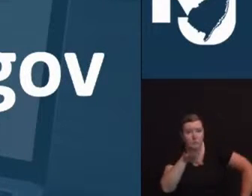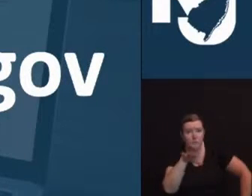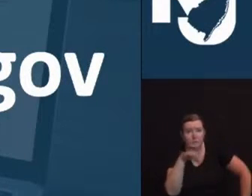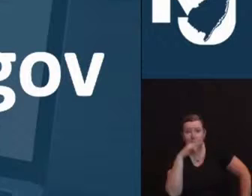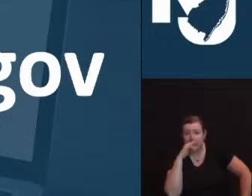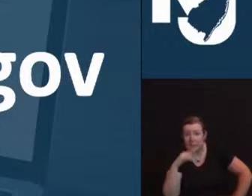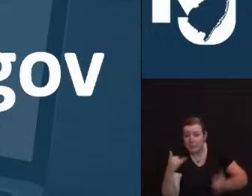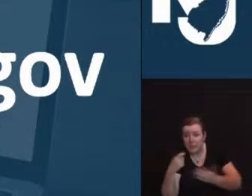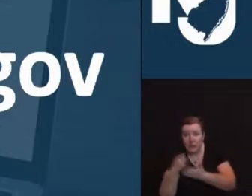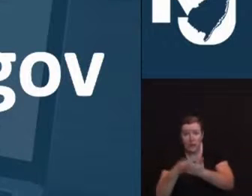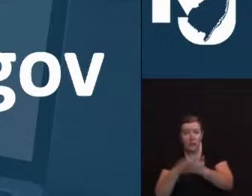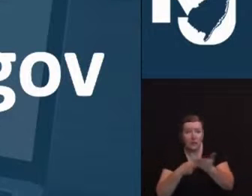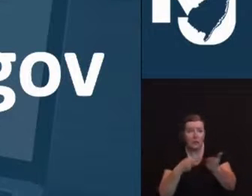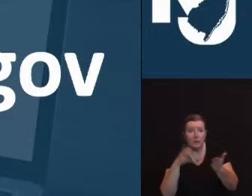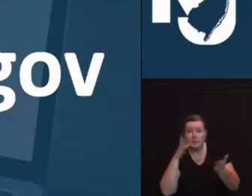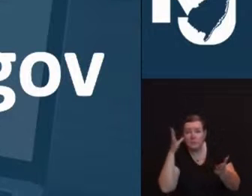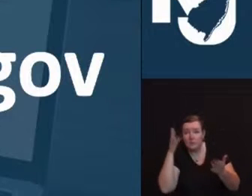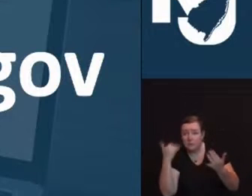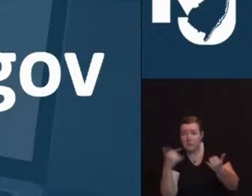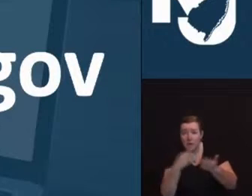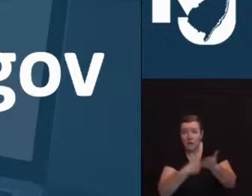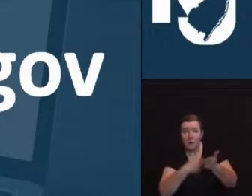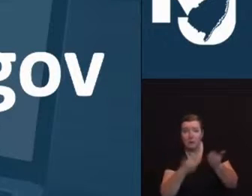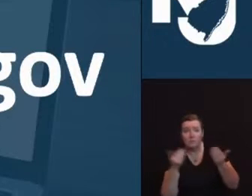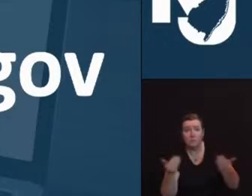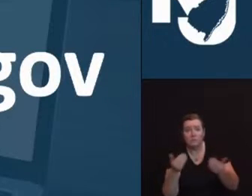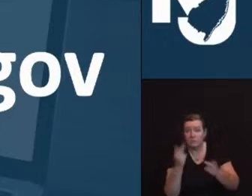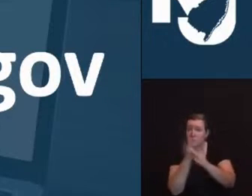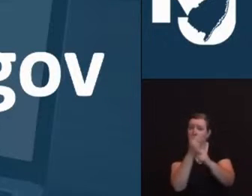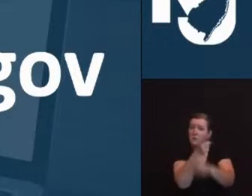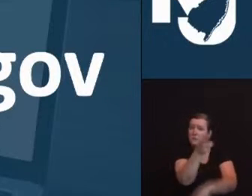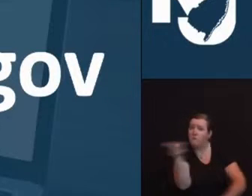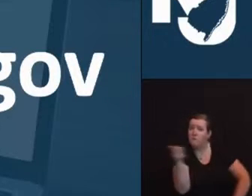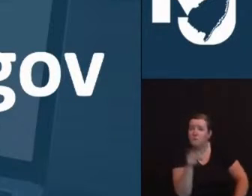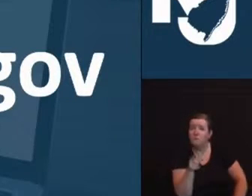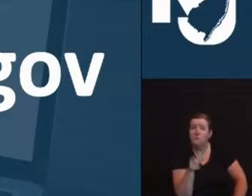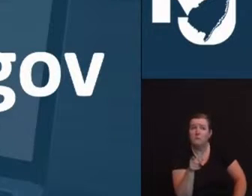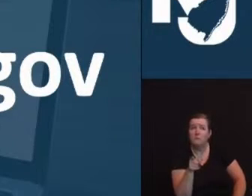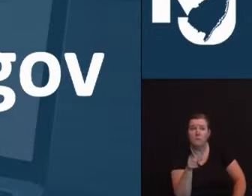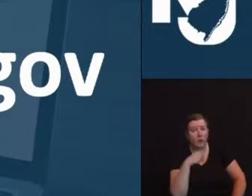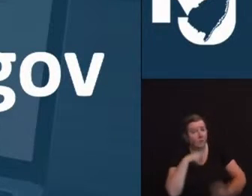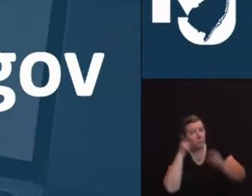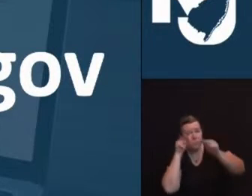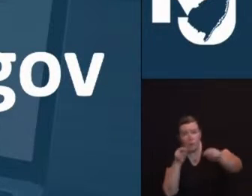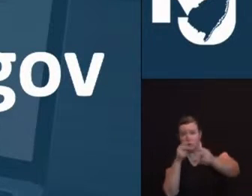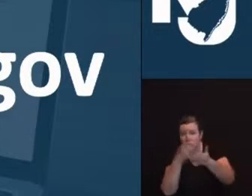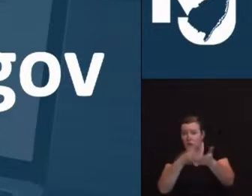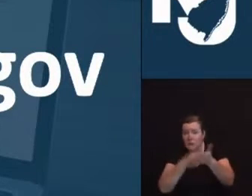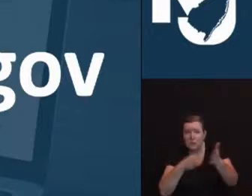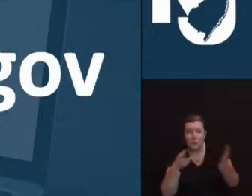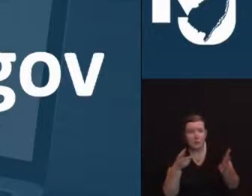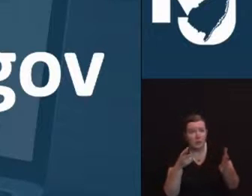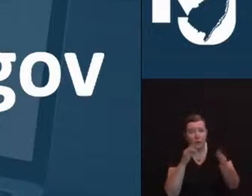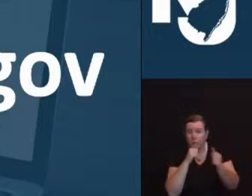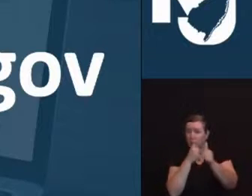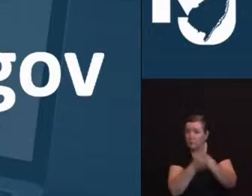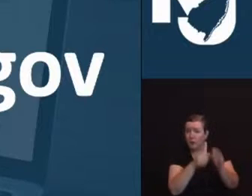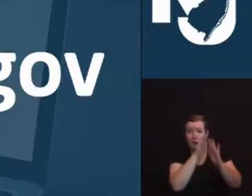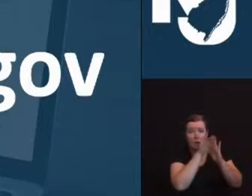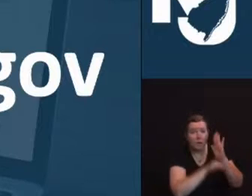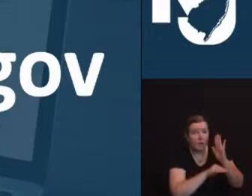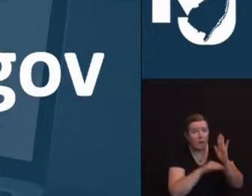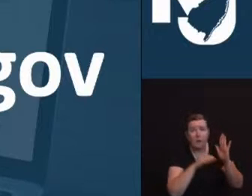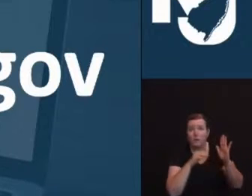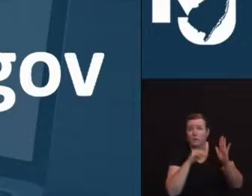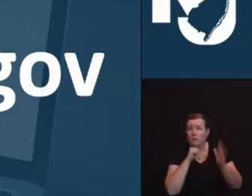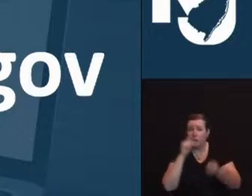watch yourselves. We have that high on the list right now, and unless we see better compliance and lower levels of infection, we will